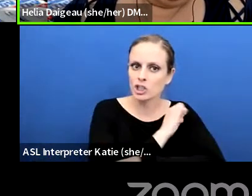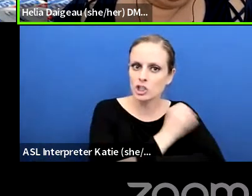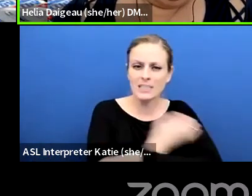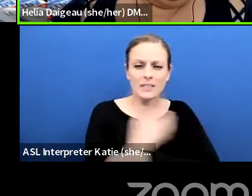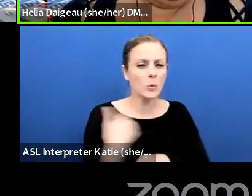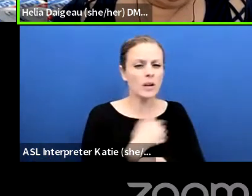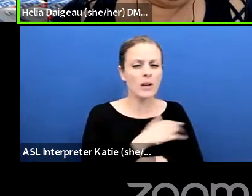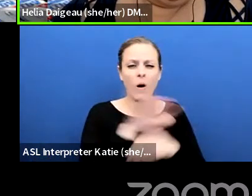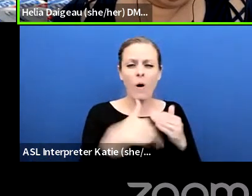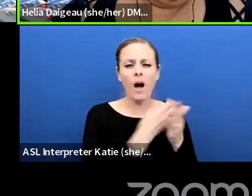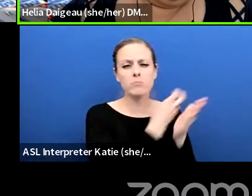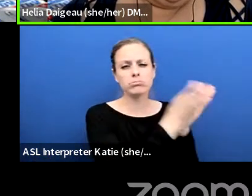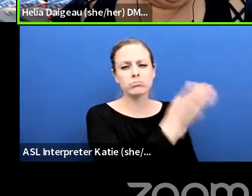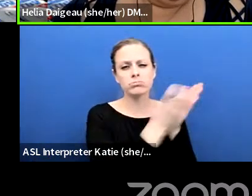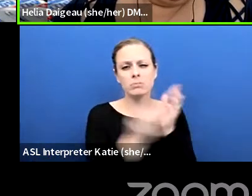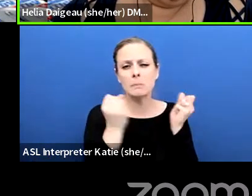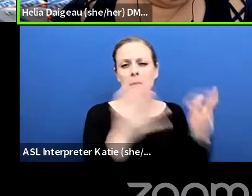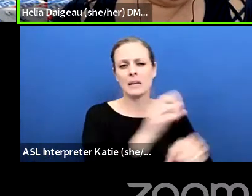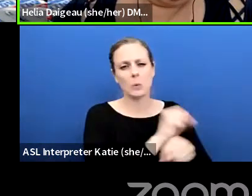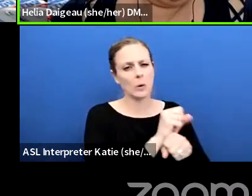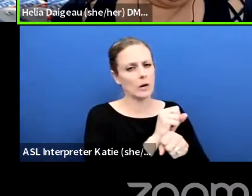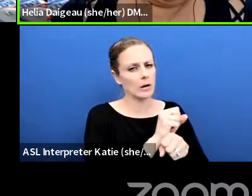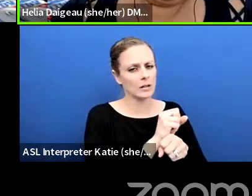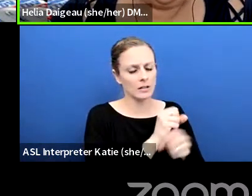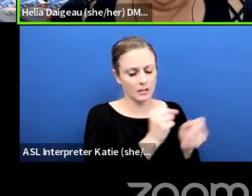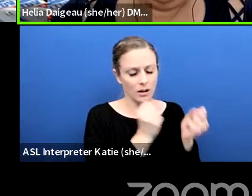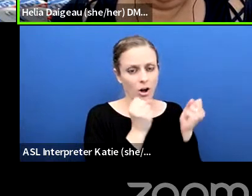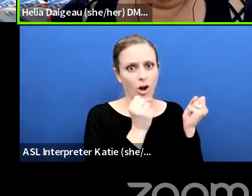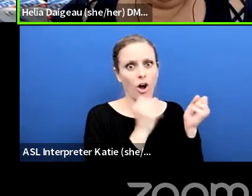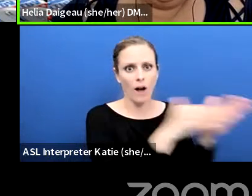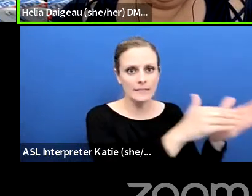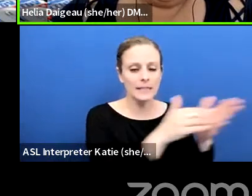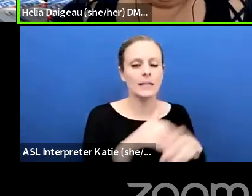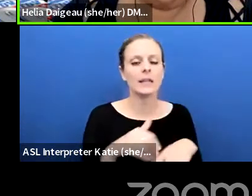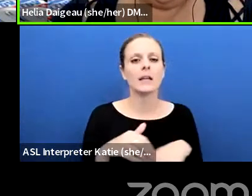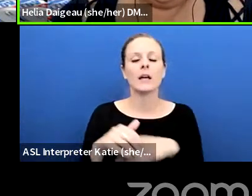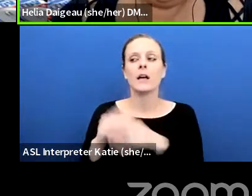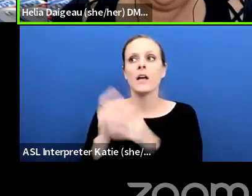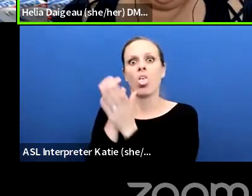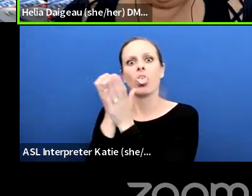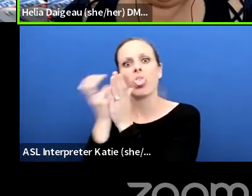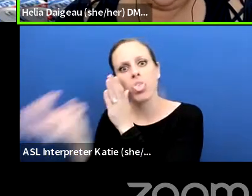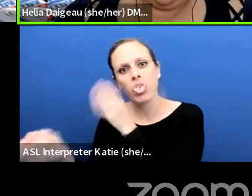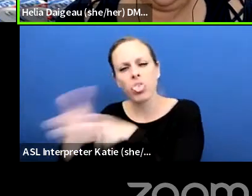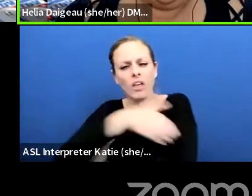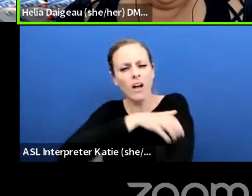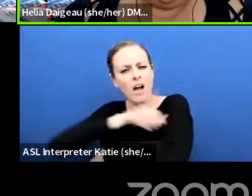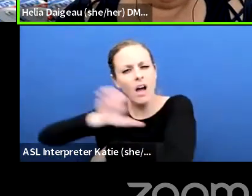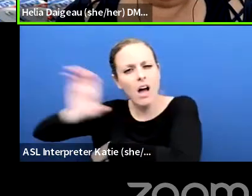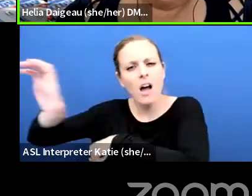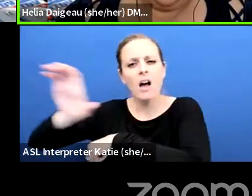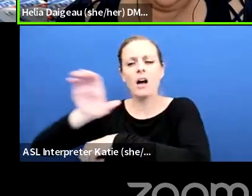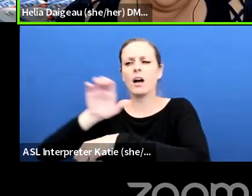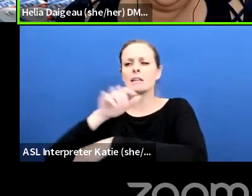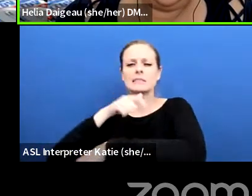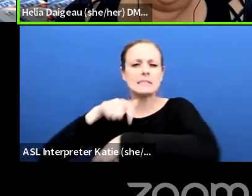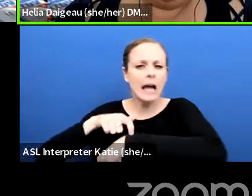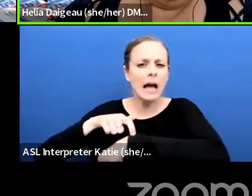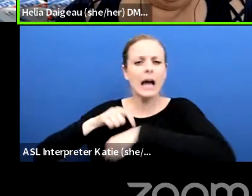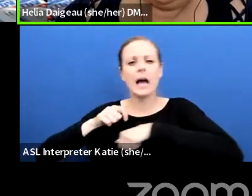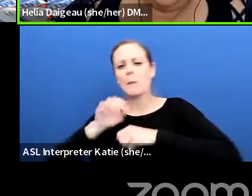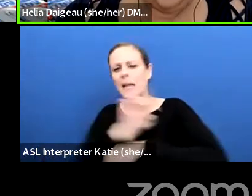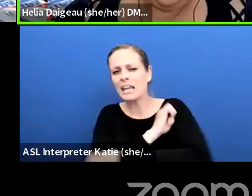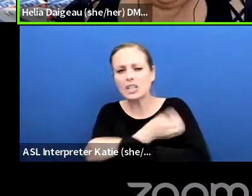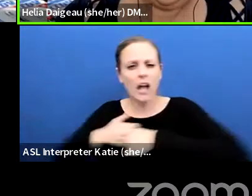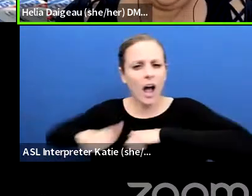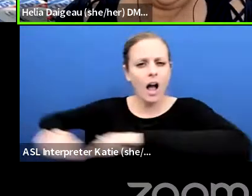can't allow someone that's not going to be swayed, you know, to rob us of all of our time and energy. So say your piece and